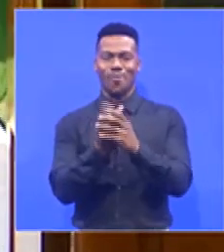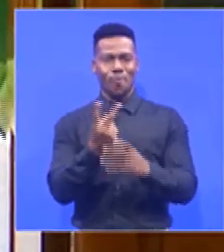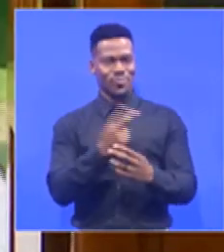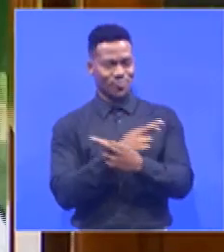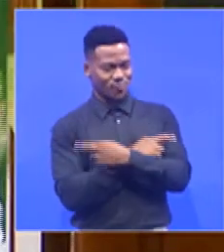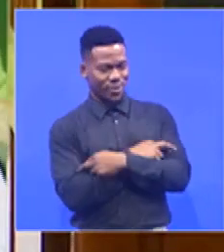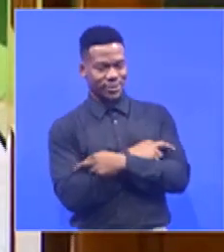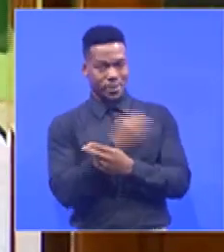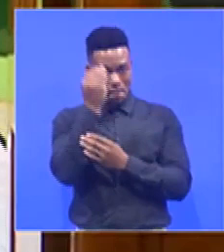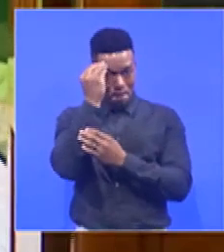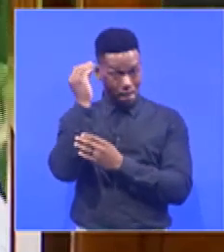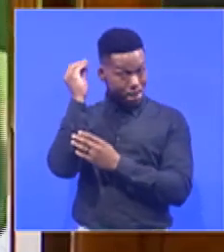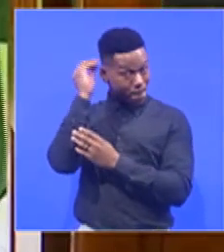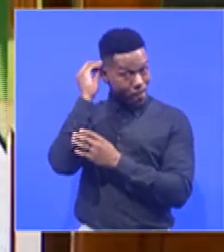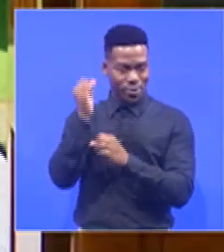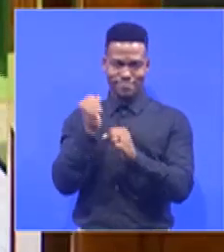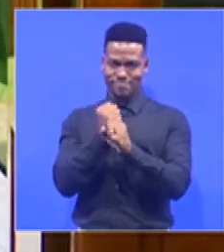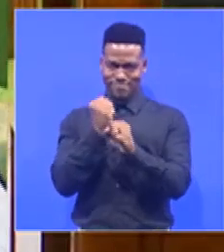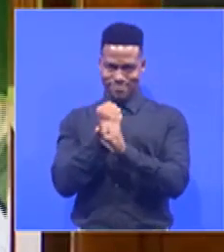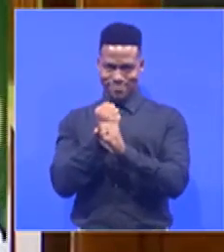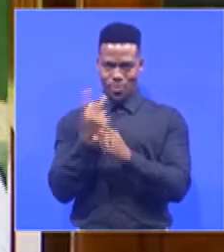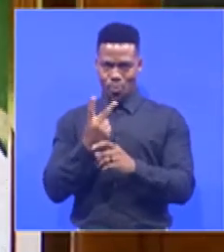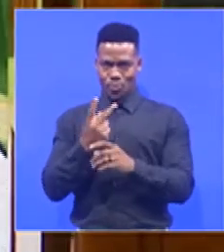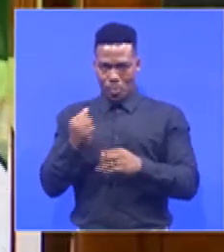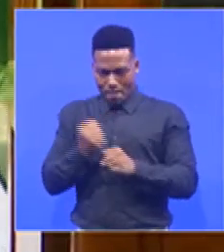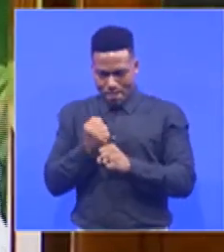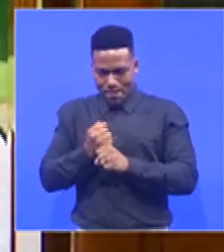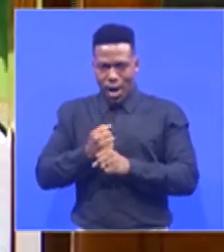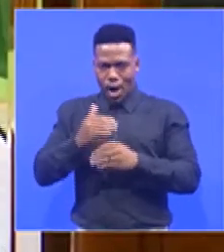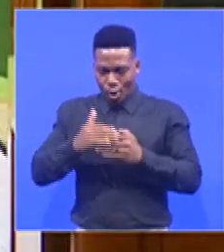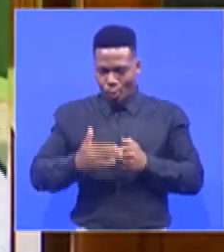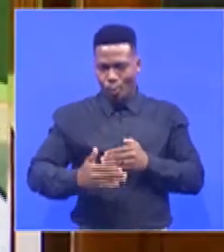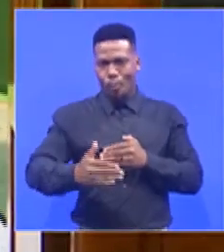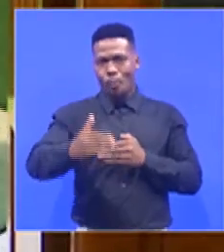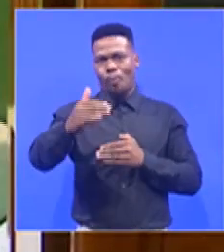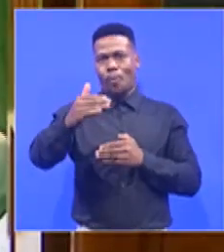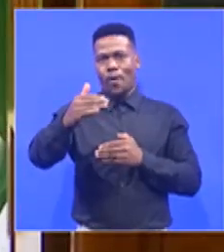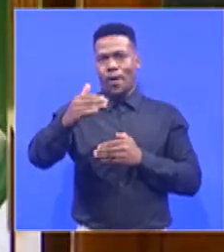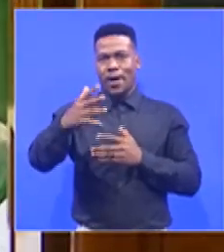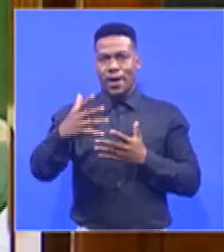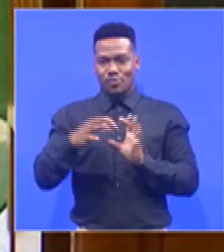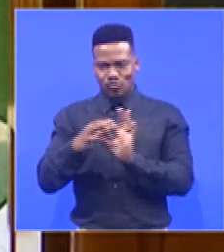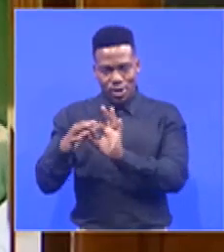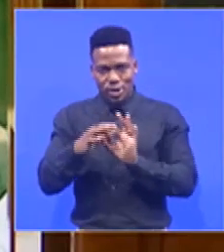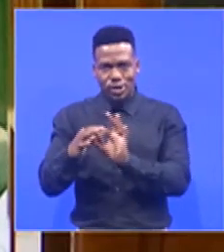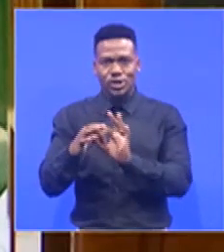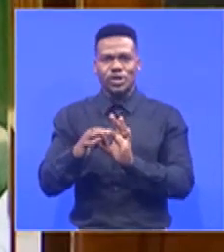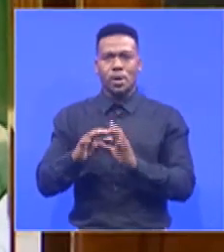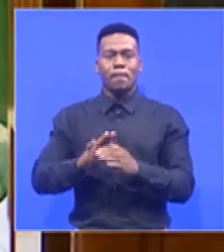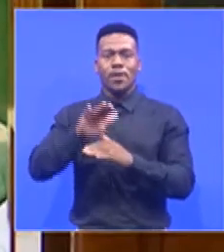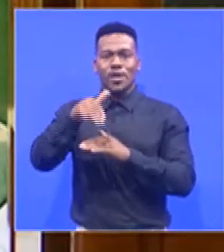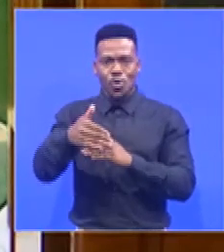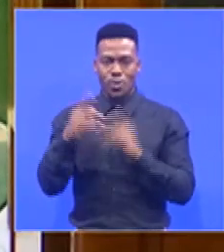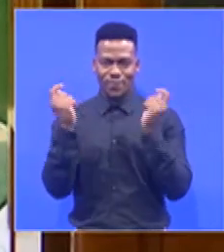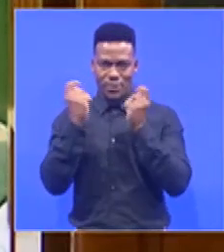memories, and foster lasting connections that will carry us beyond the festive season and